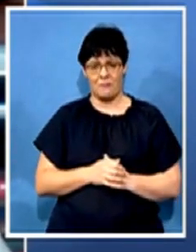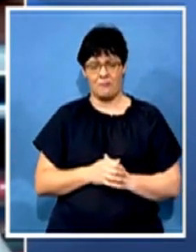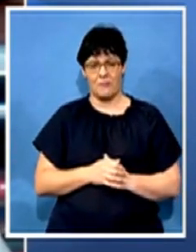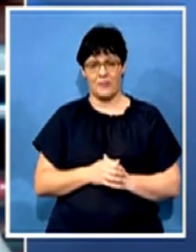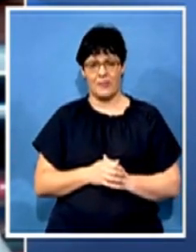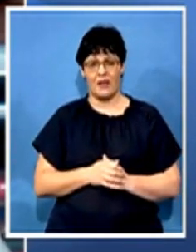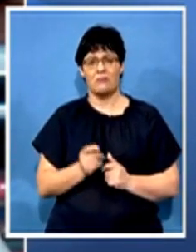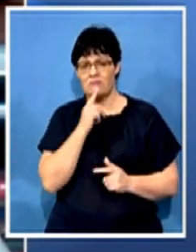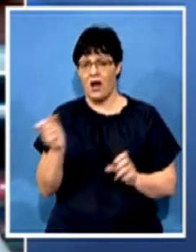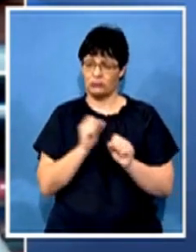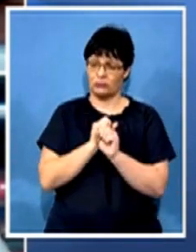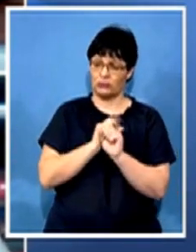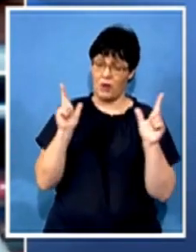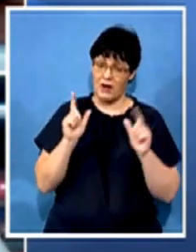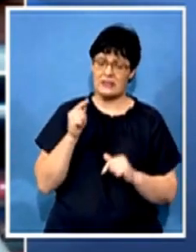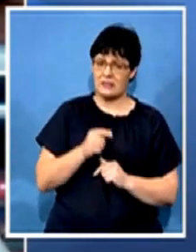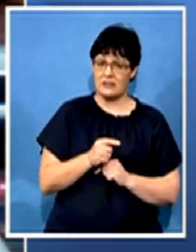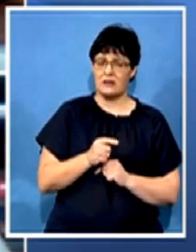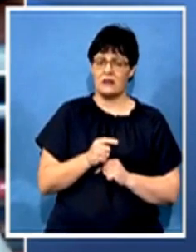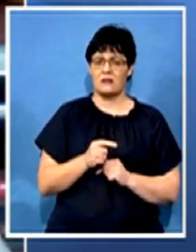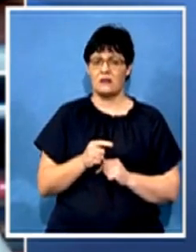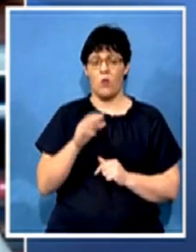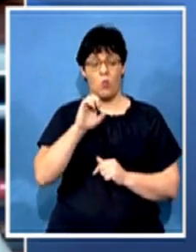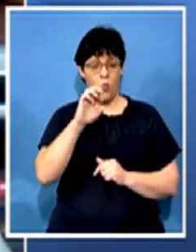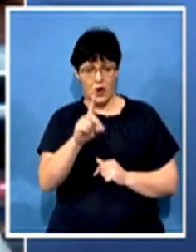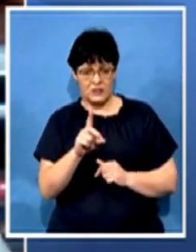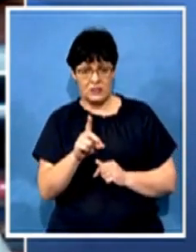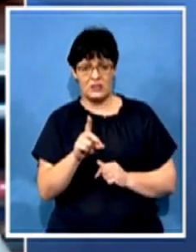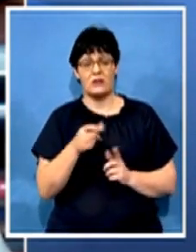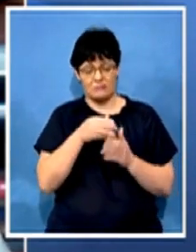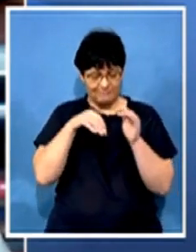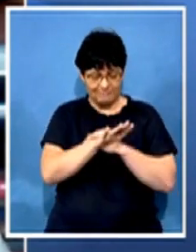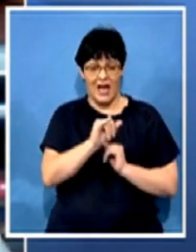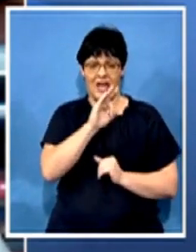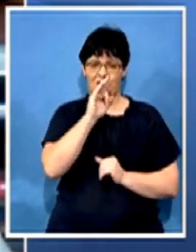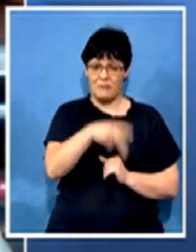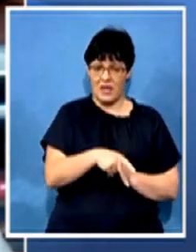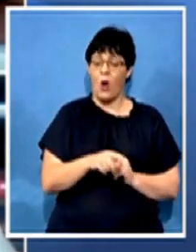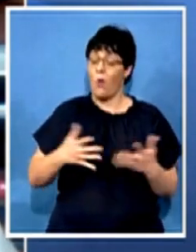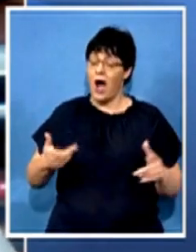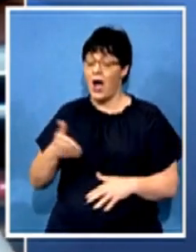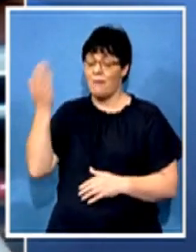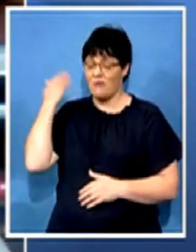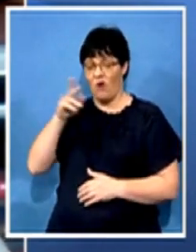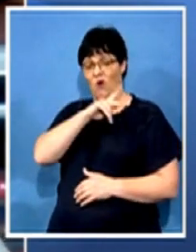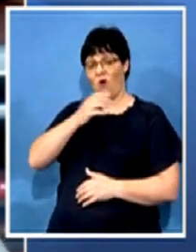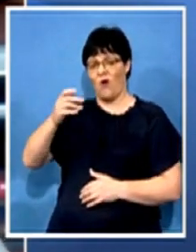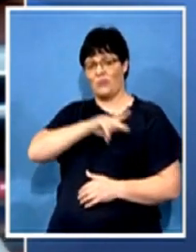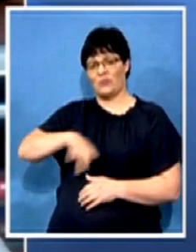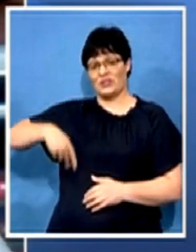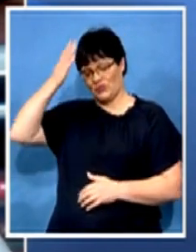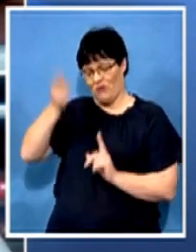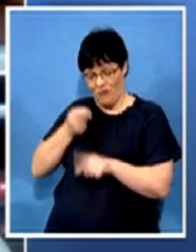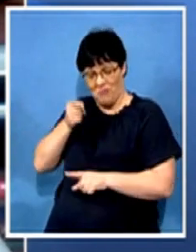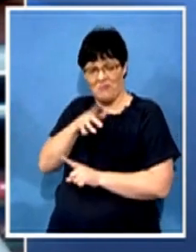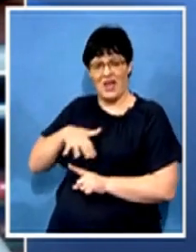the ward in Nkandla would fall under the IFP when in fact former President Zuma comes from that area, it is surprising, of course,